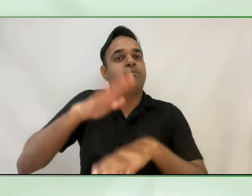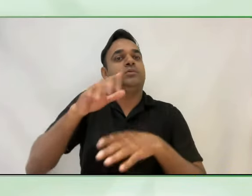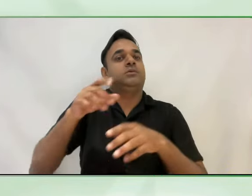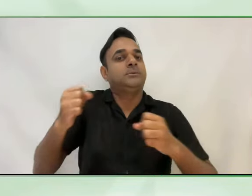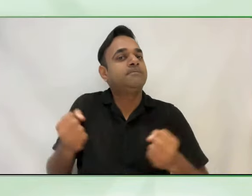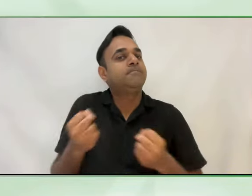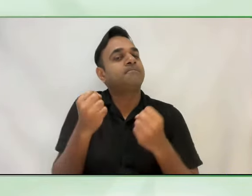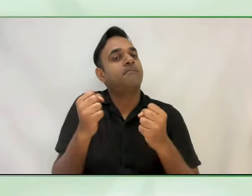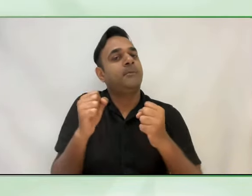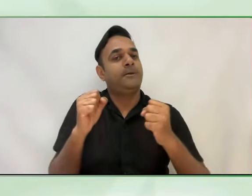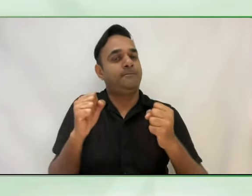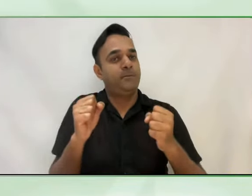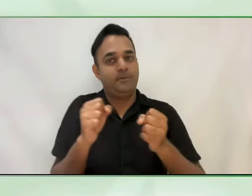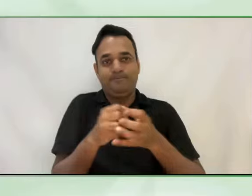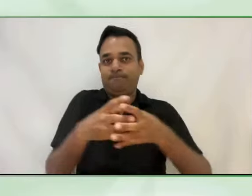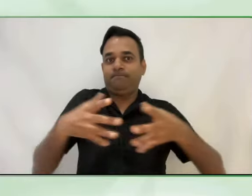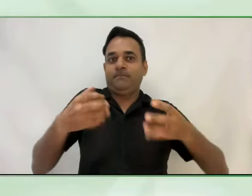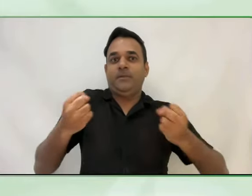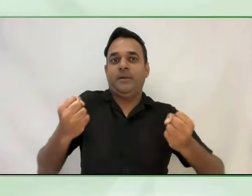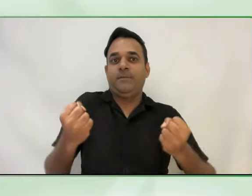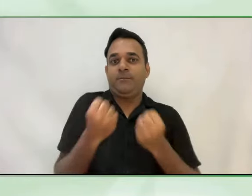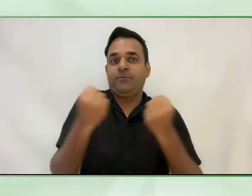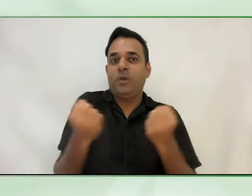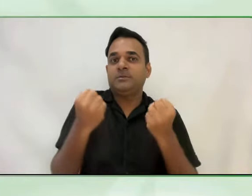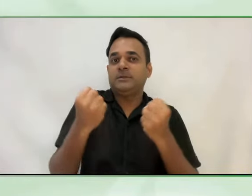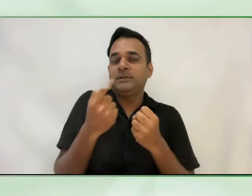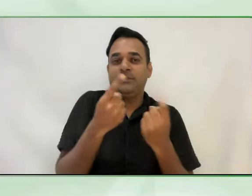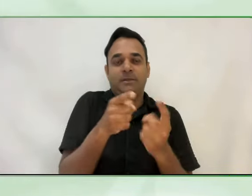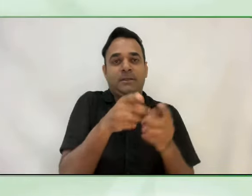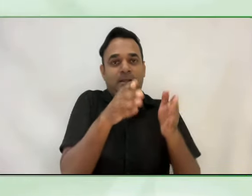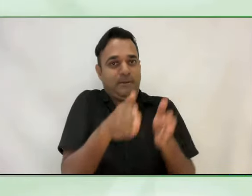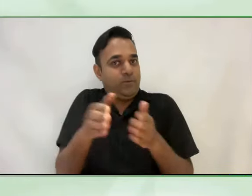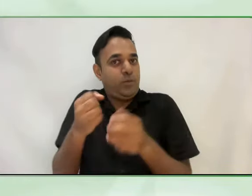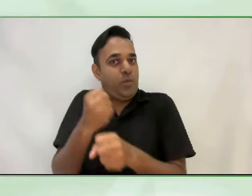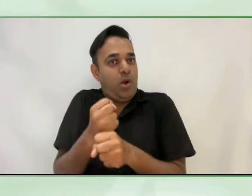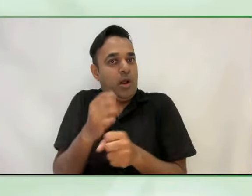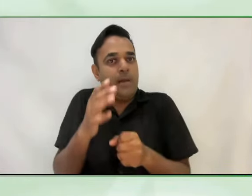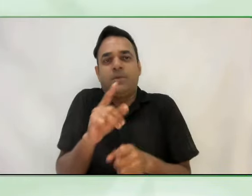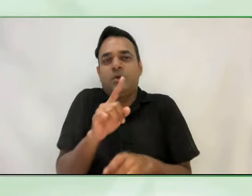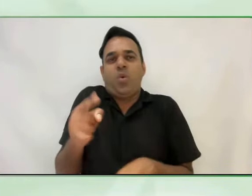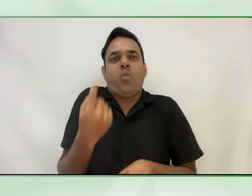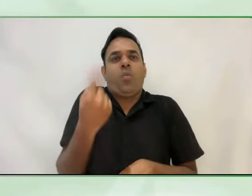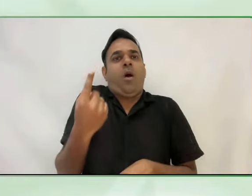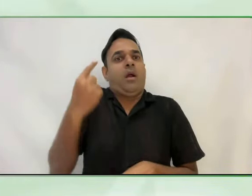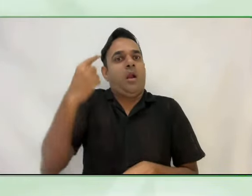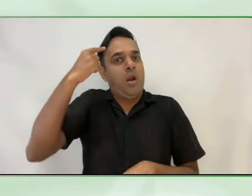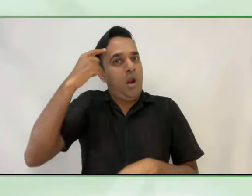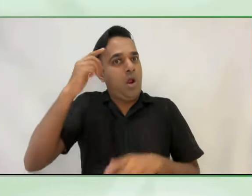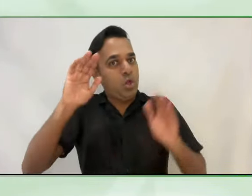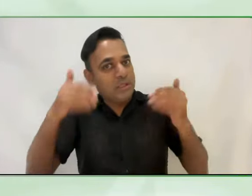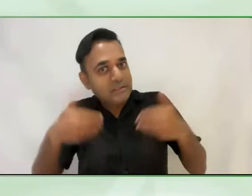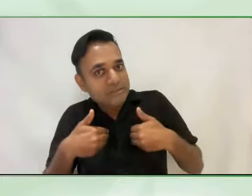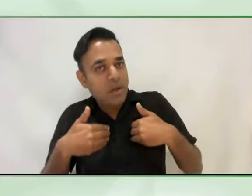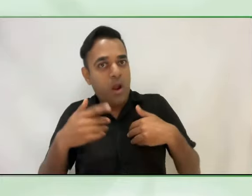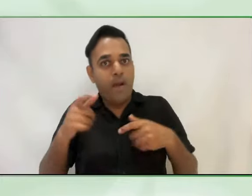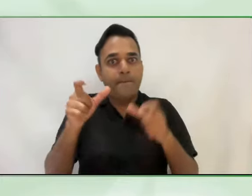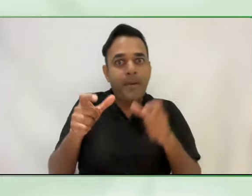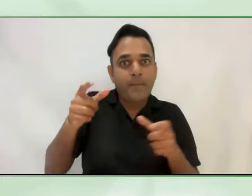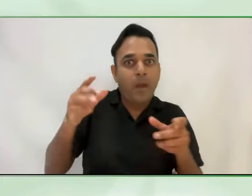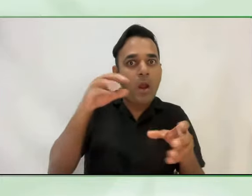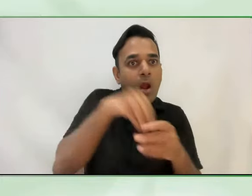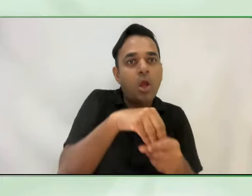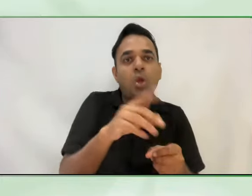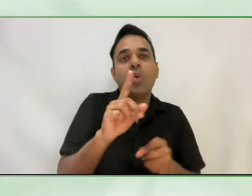corporate or firm to have a special employment program for autistic people? Was that